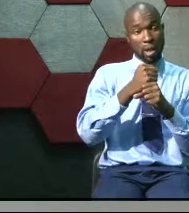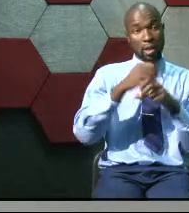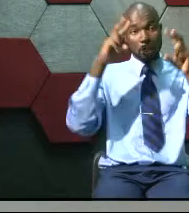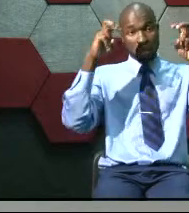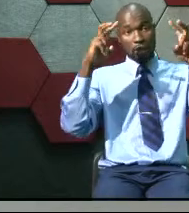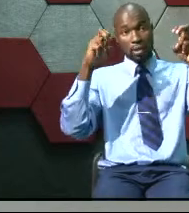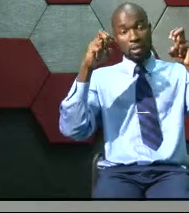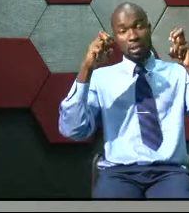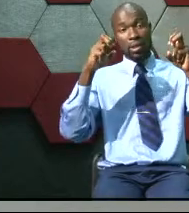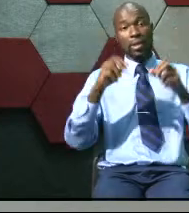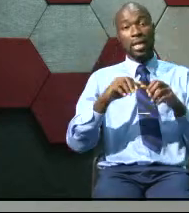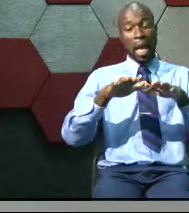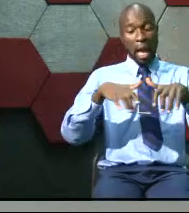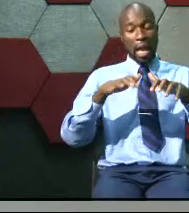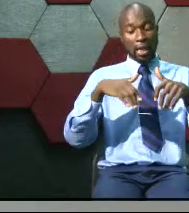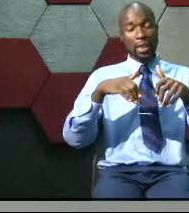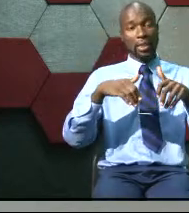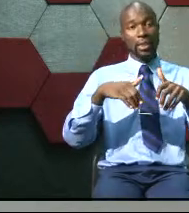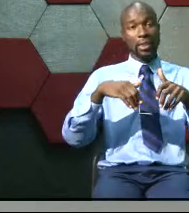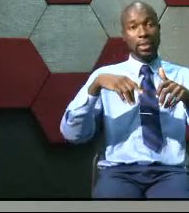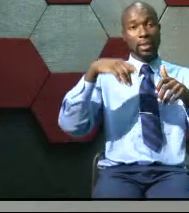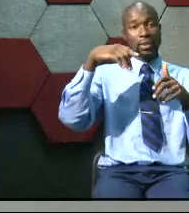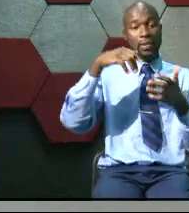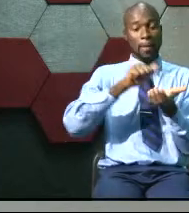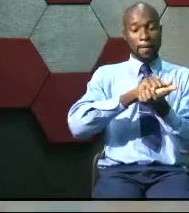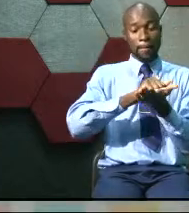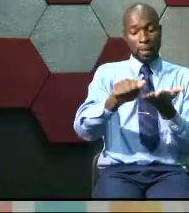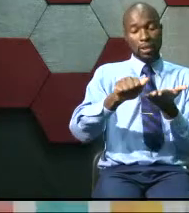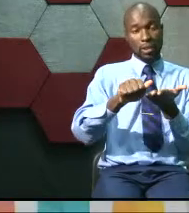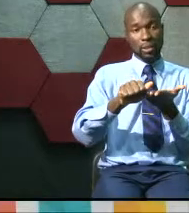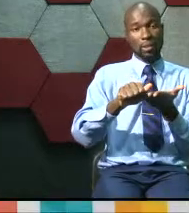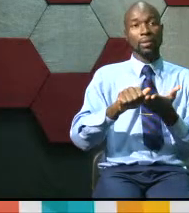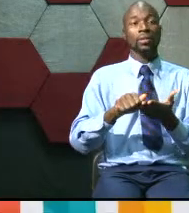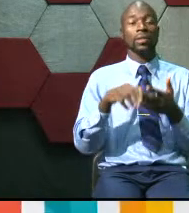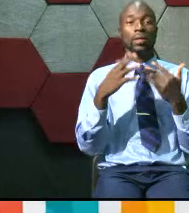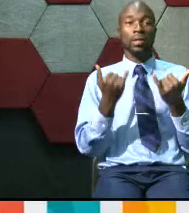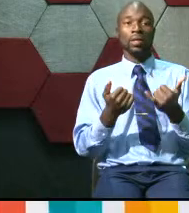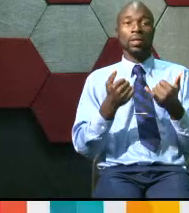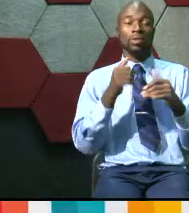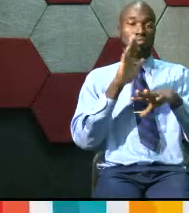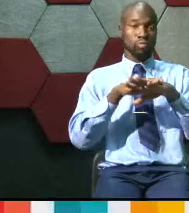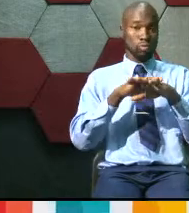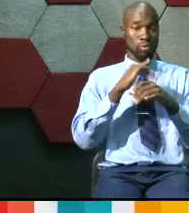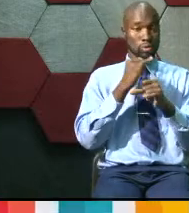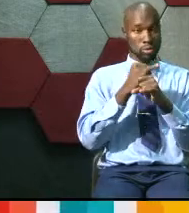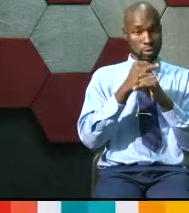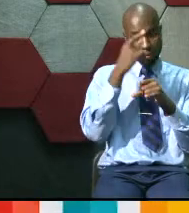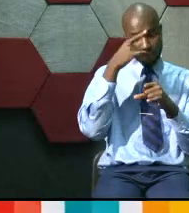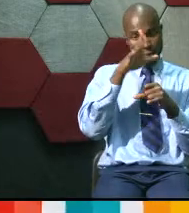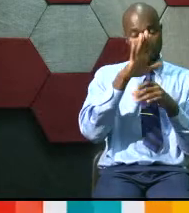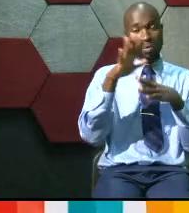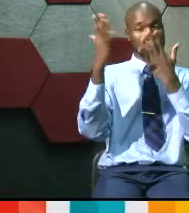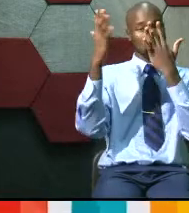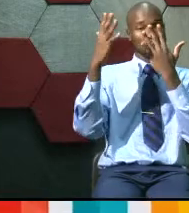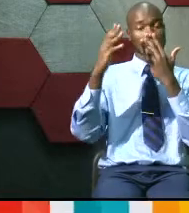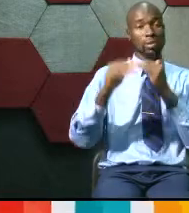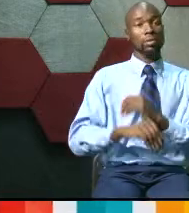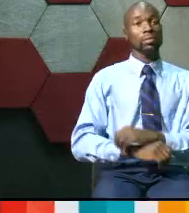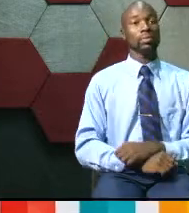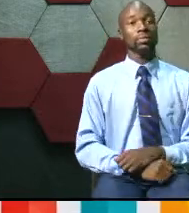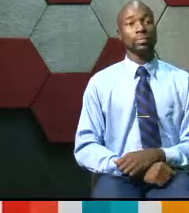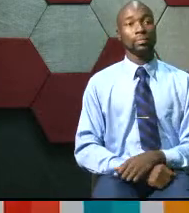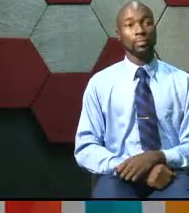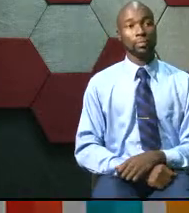AgriFix. Great job for Banis and Valerie. Congratulations.